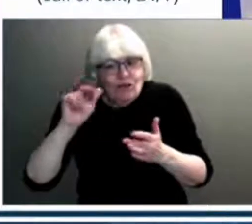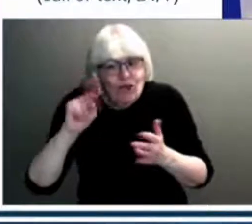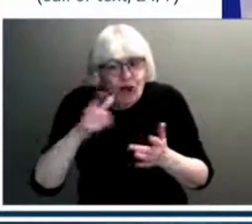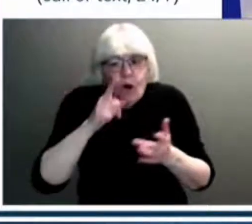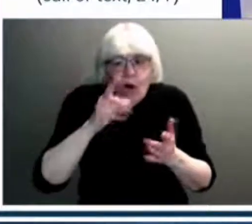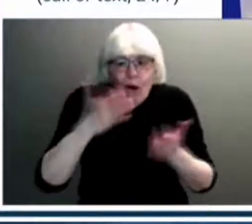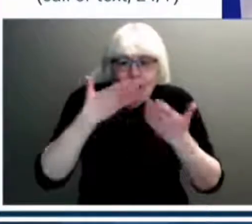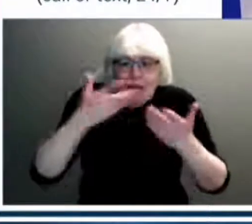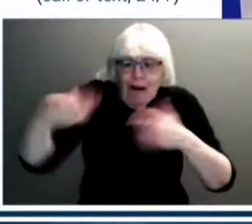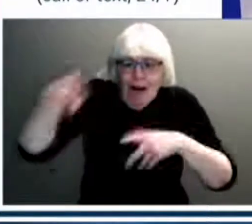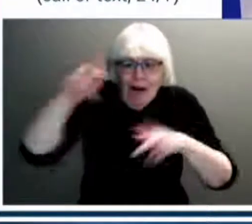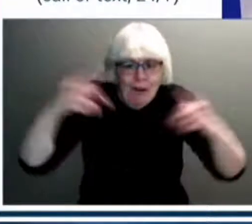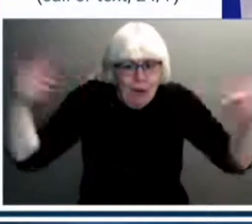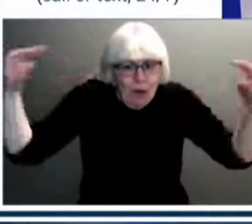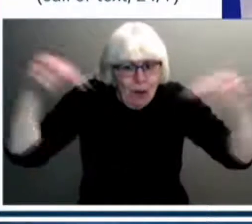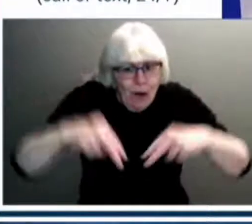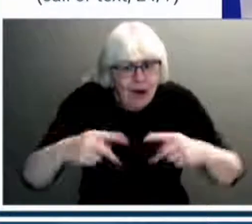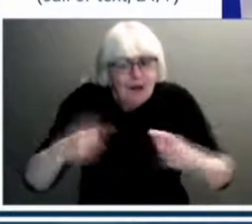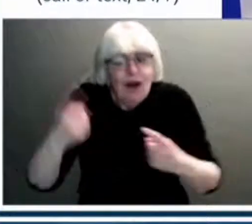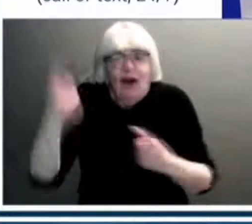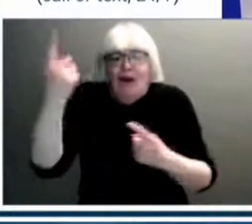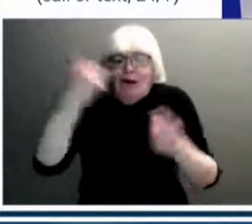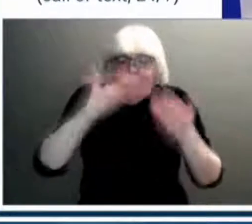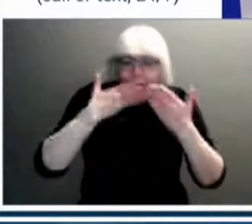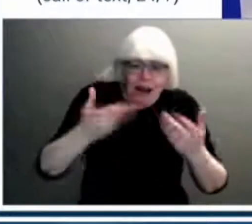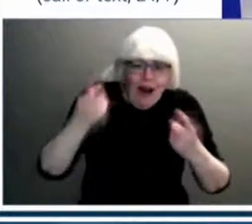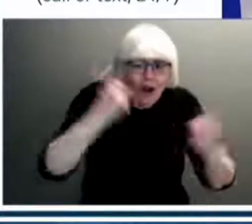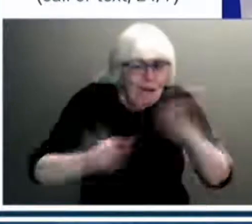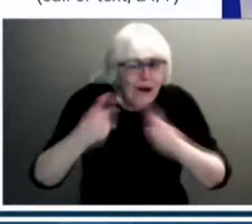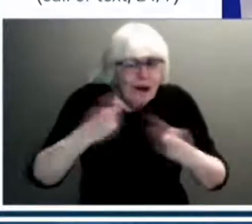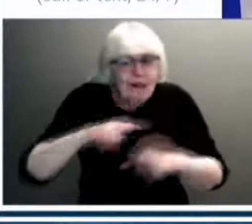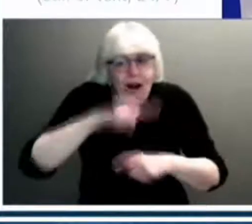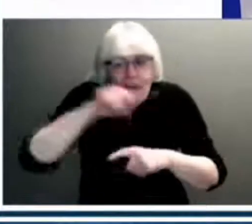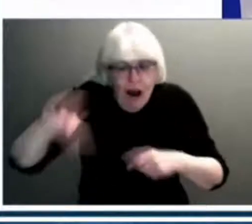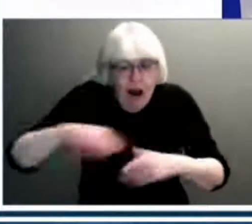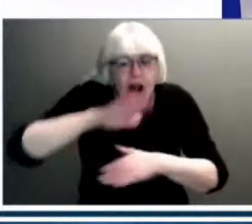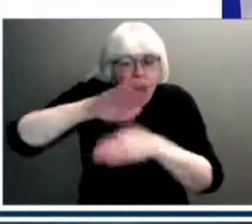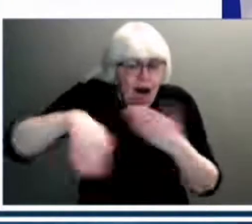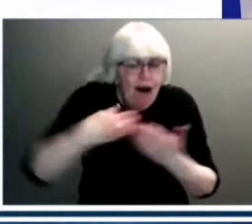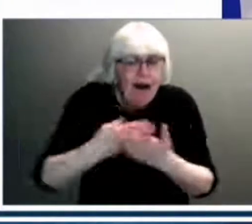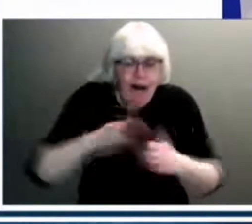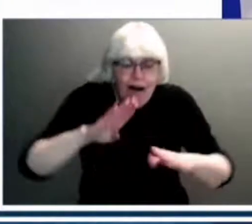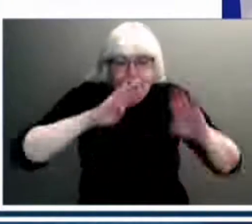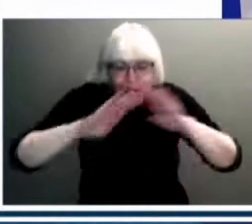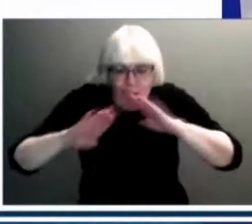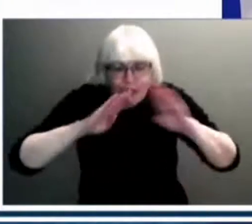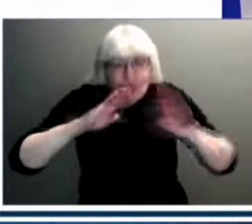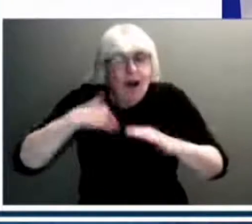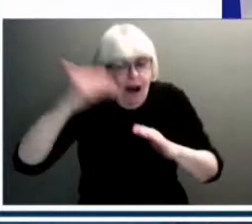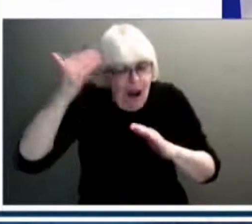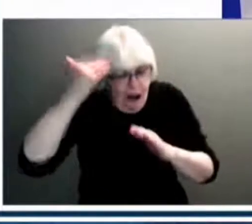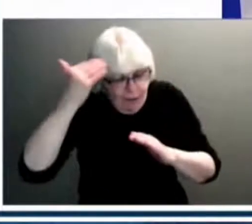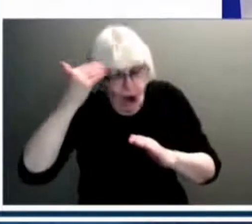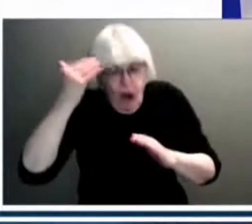understand the frustrations. I'm hearing them from Nova Scotians. I understand them. I share them. I'm also